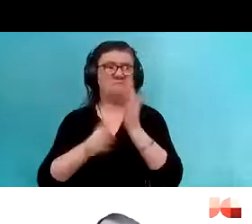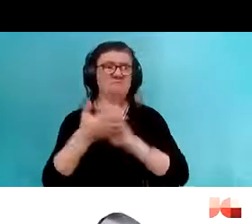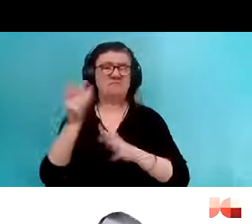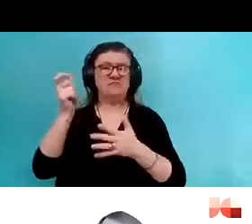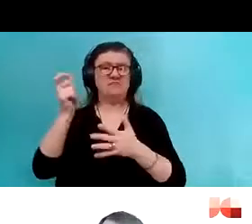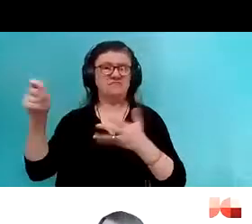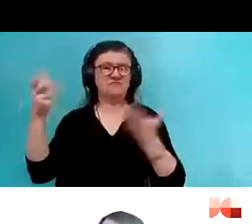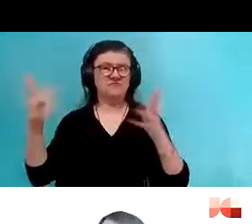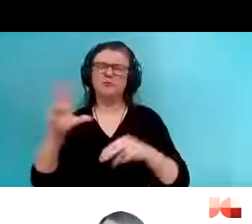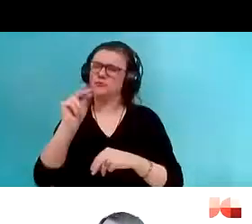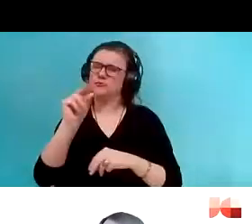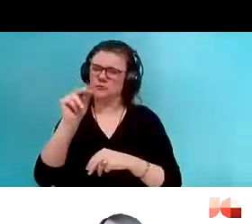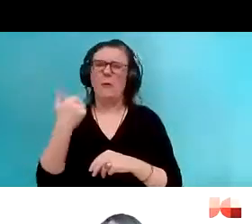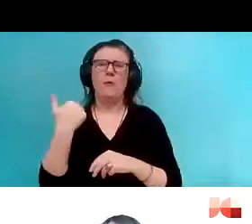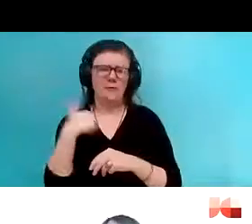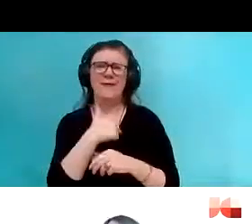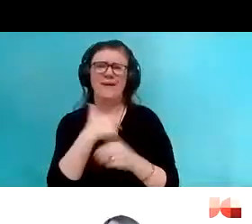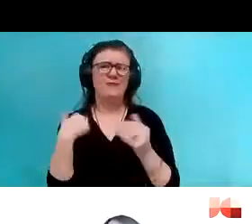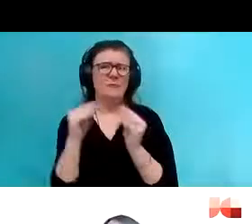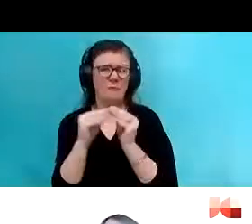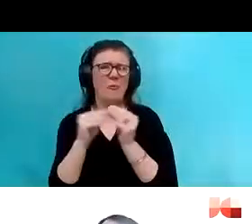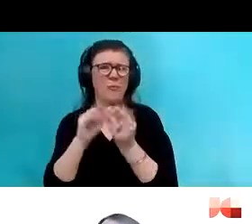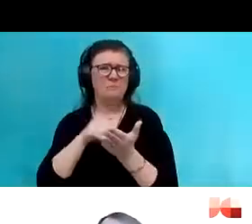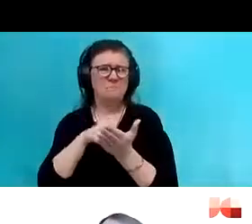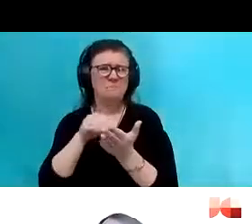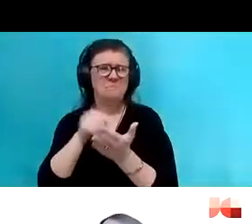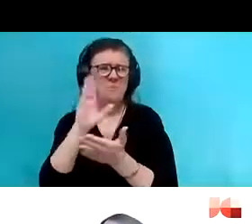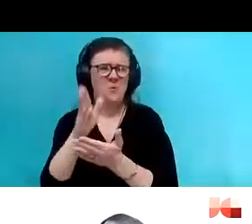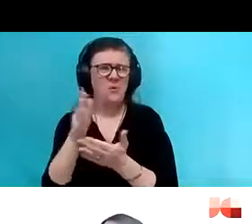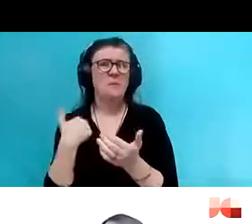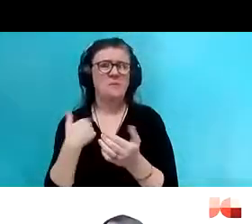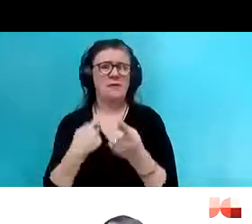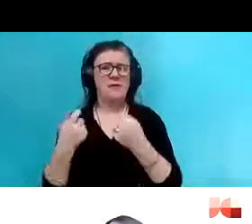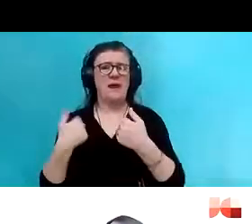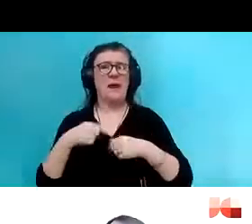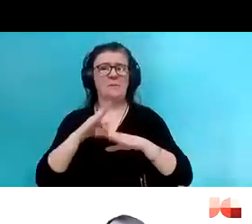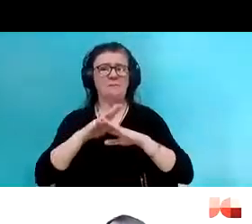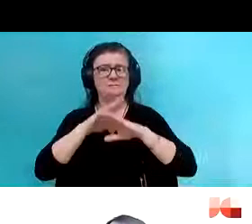I'm happy to answer questions on any more, but I'll be quiet